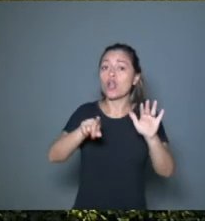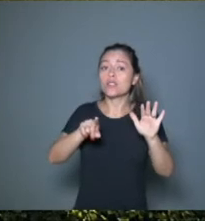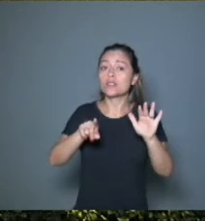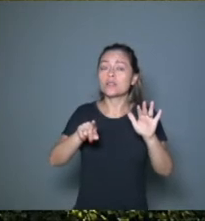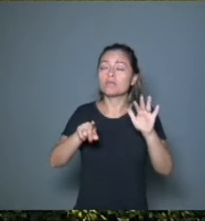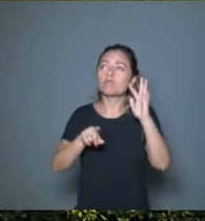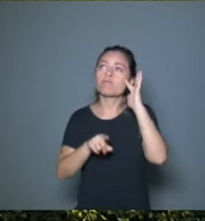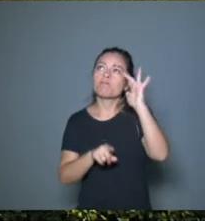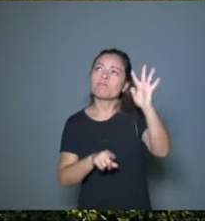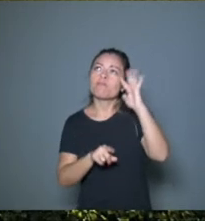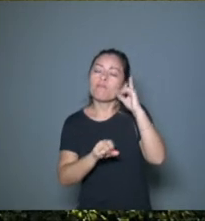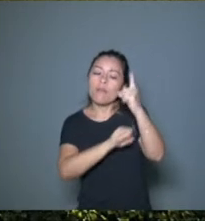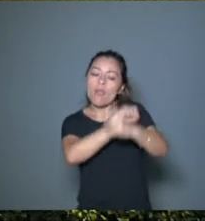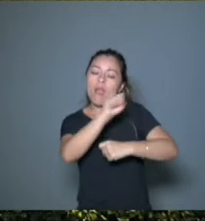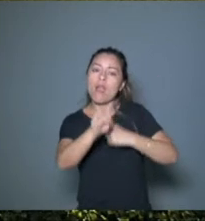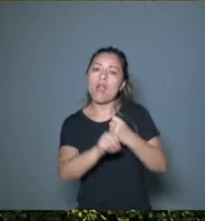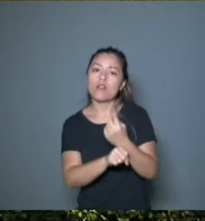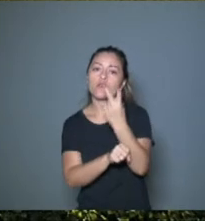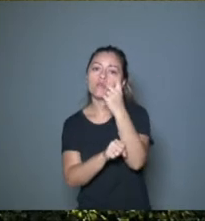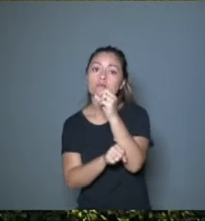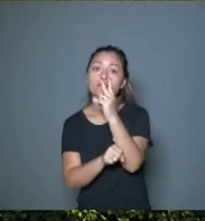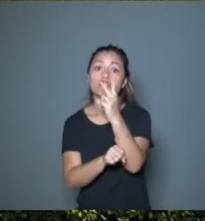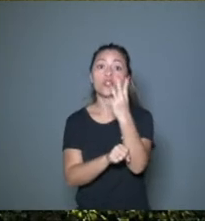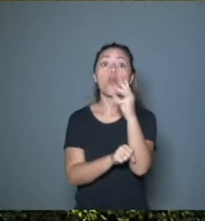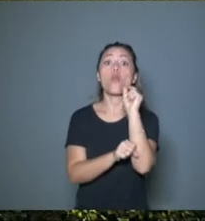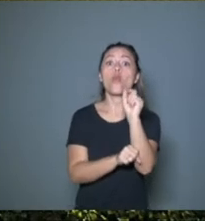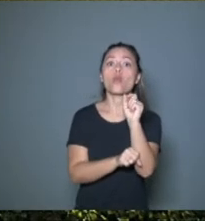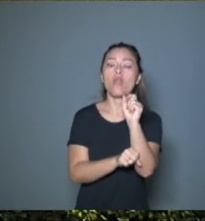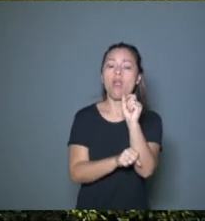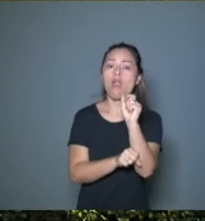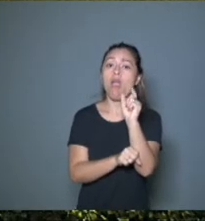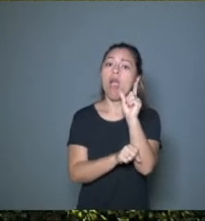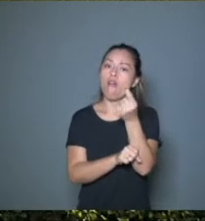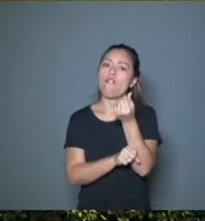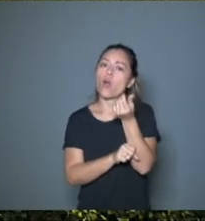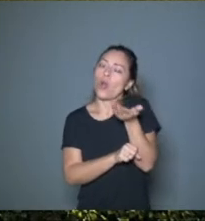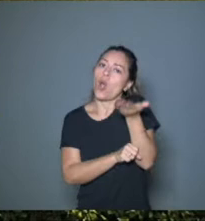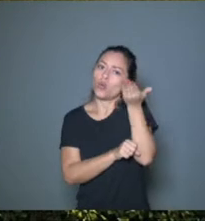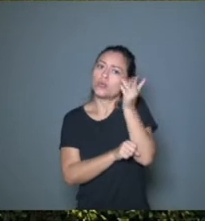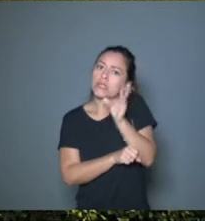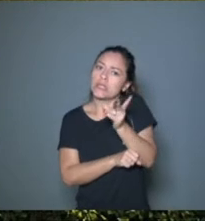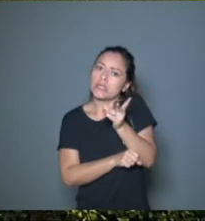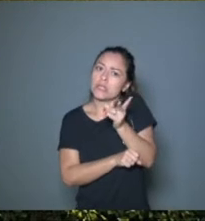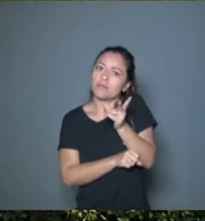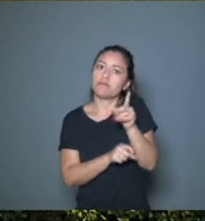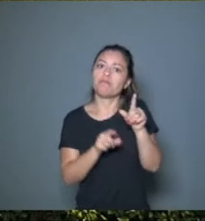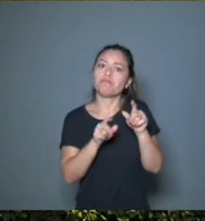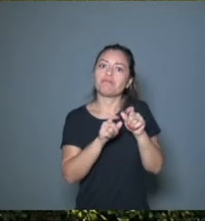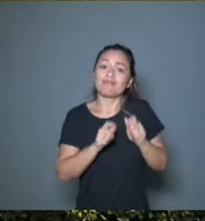what is our vision for 2023? Higher fertilizer prices,